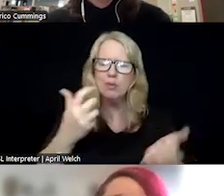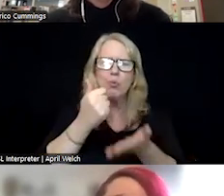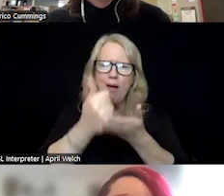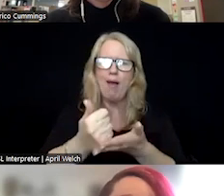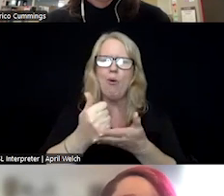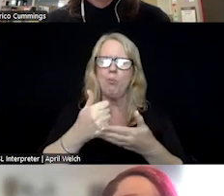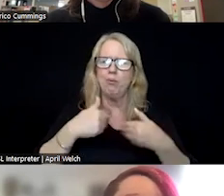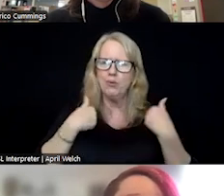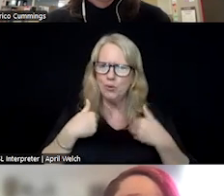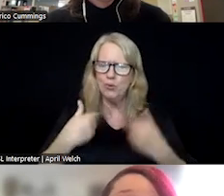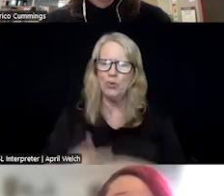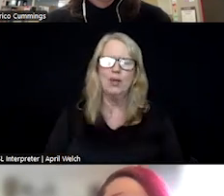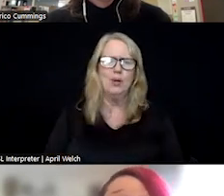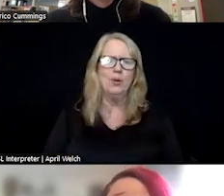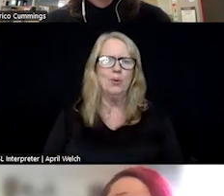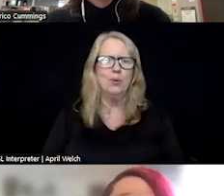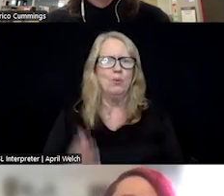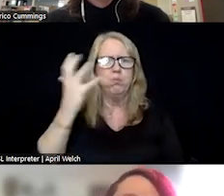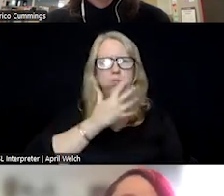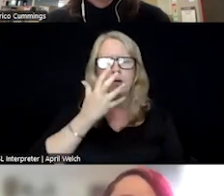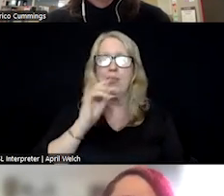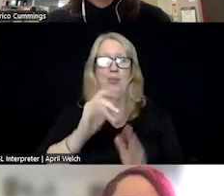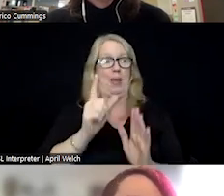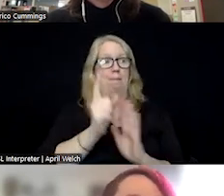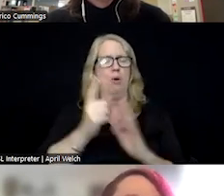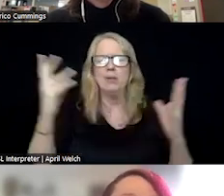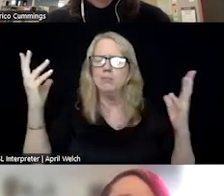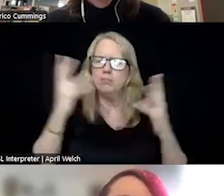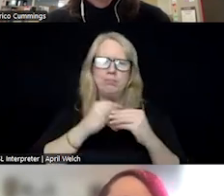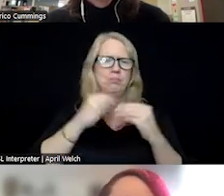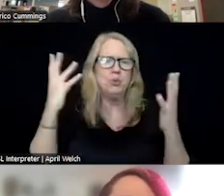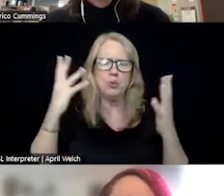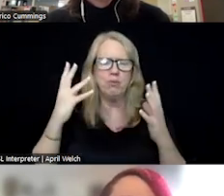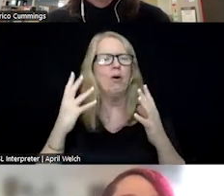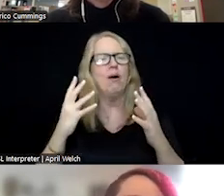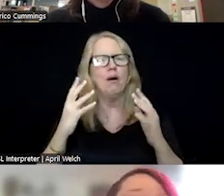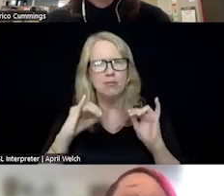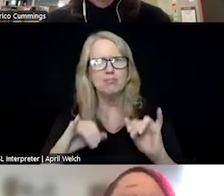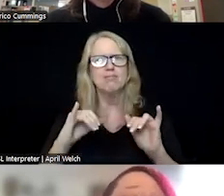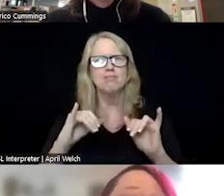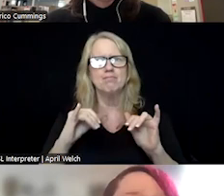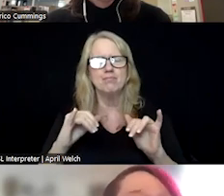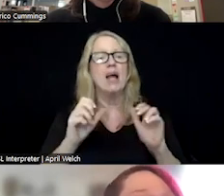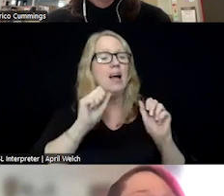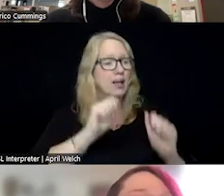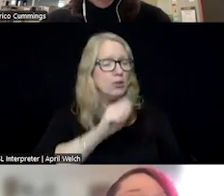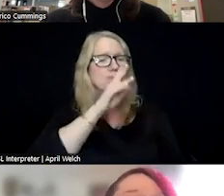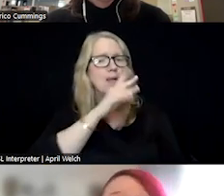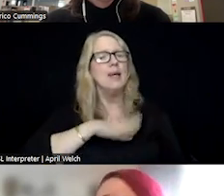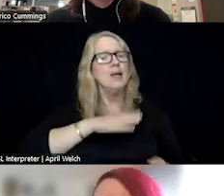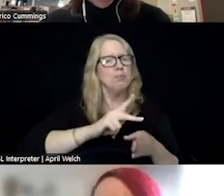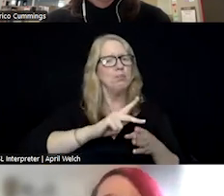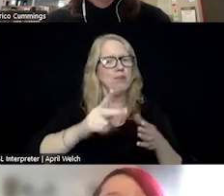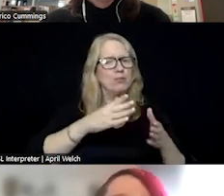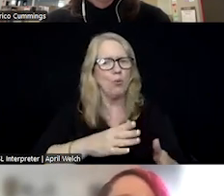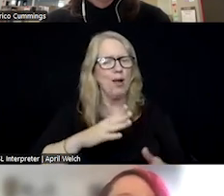And that was a really beautiful moment for me to be able to say my piece in a professional way and